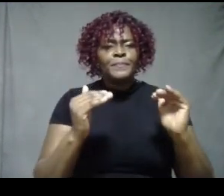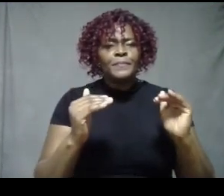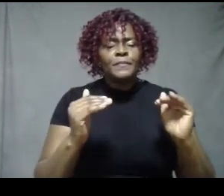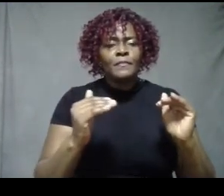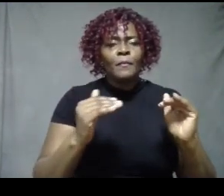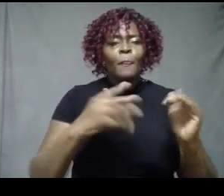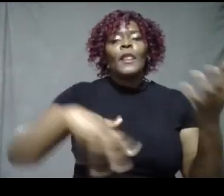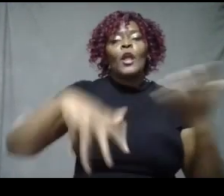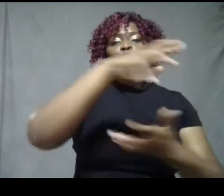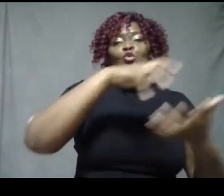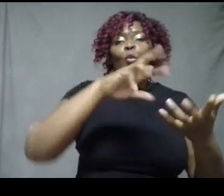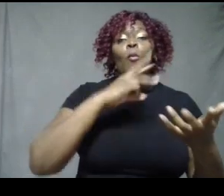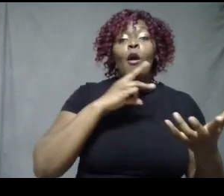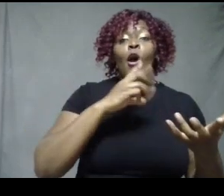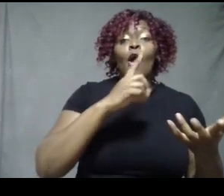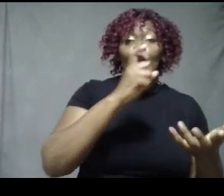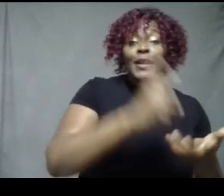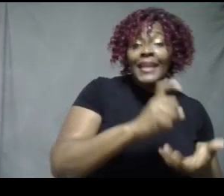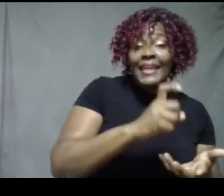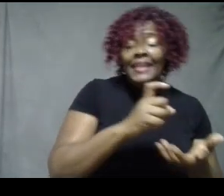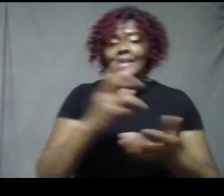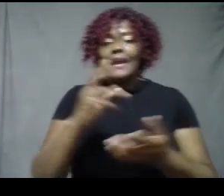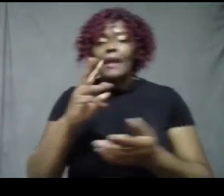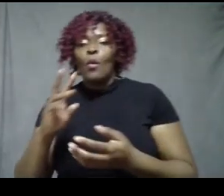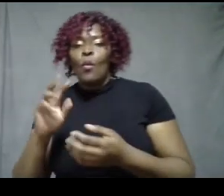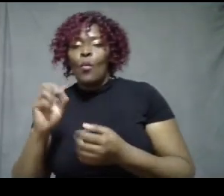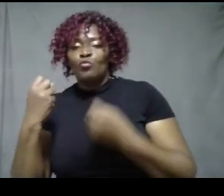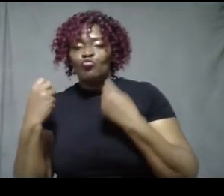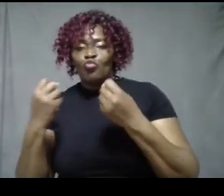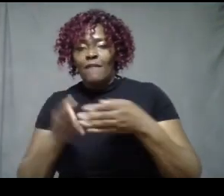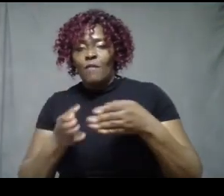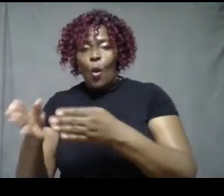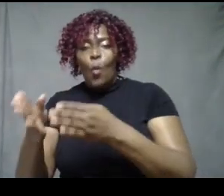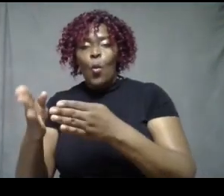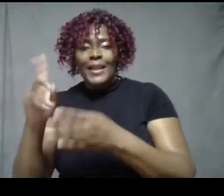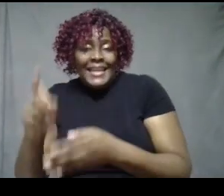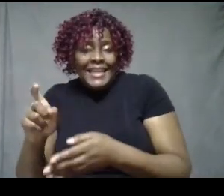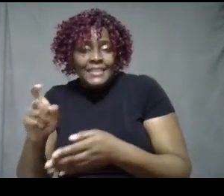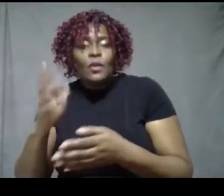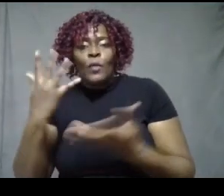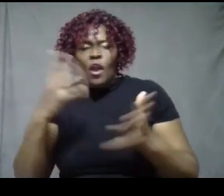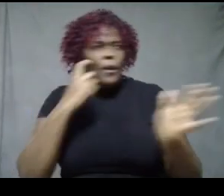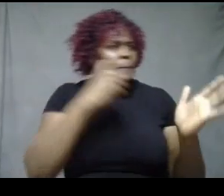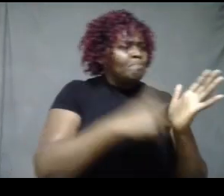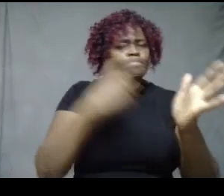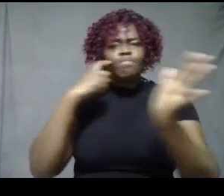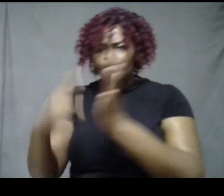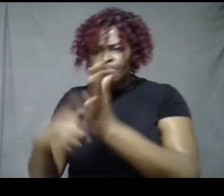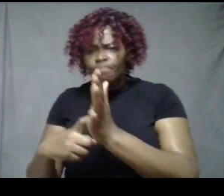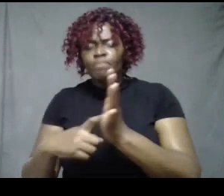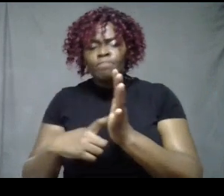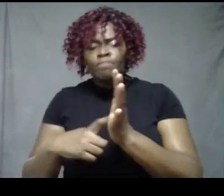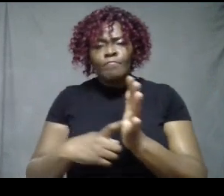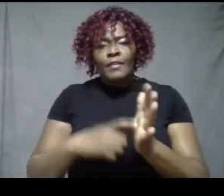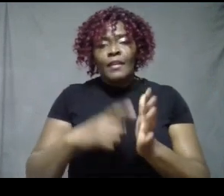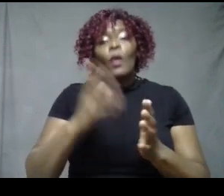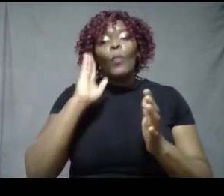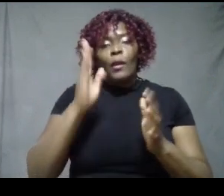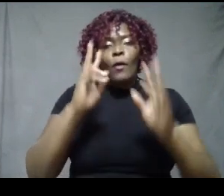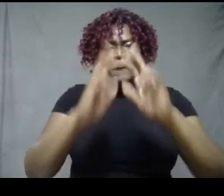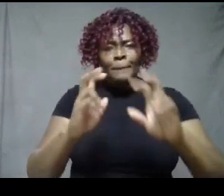Stormwater needs as well as roadway needs. So we've identified some of these. We're also going to do more study in the